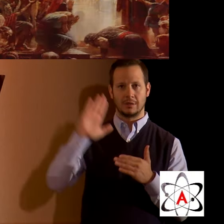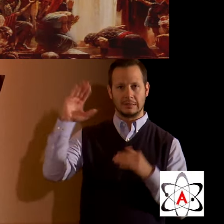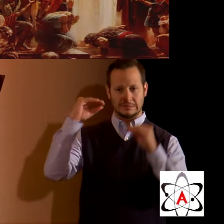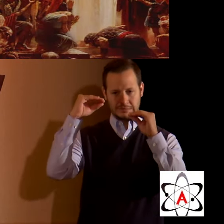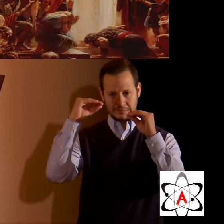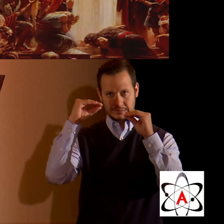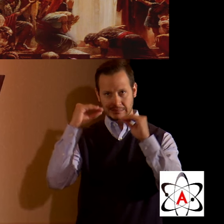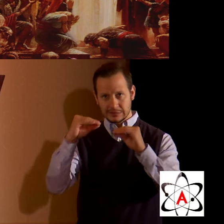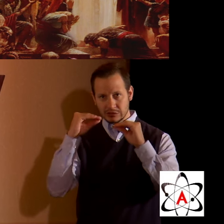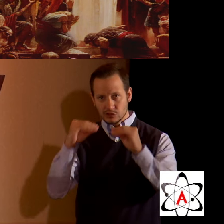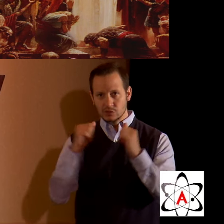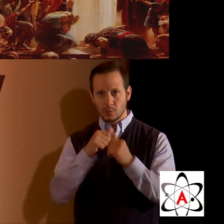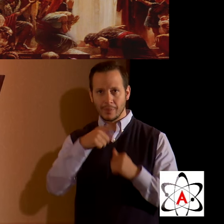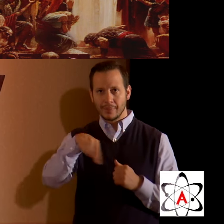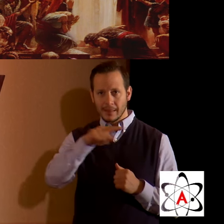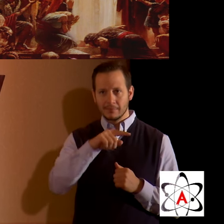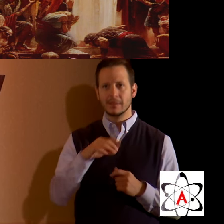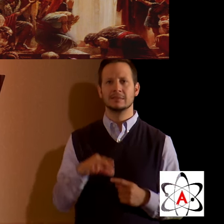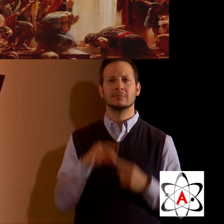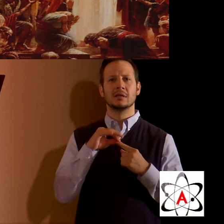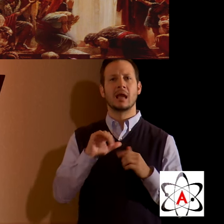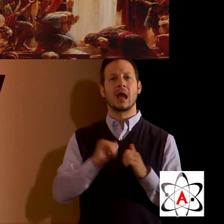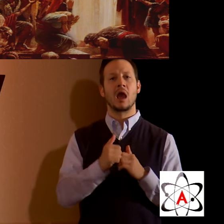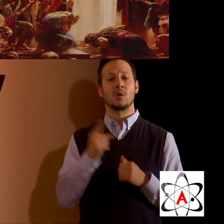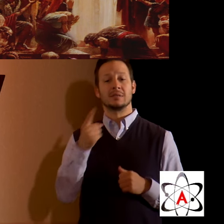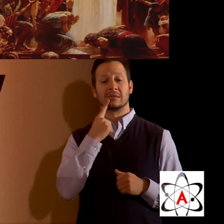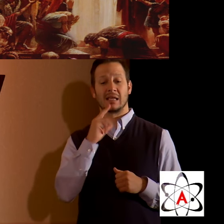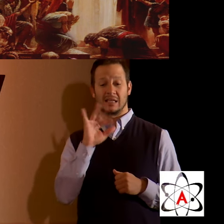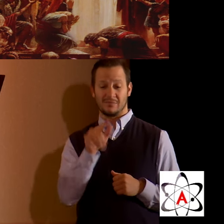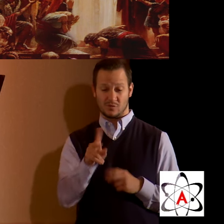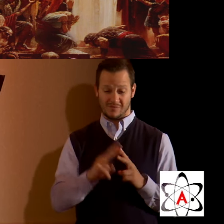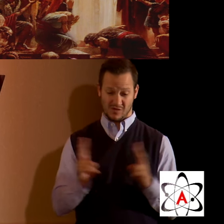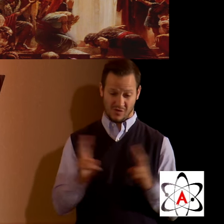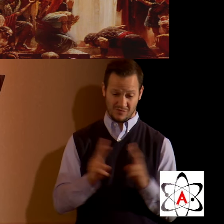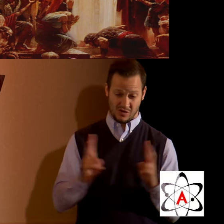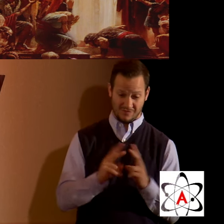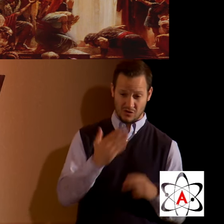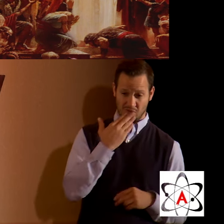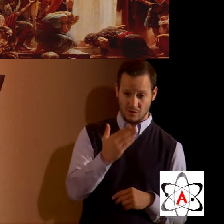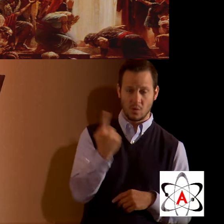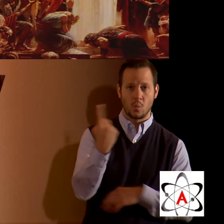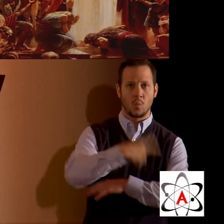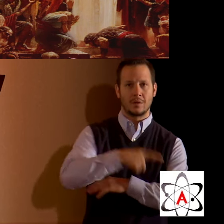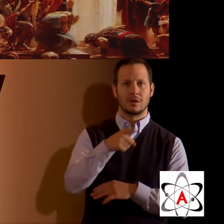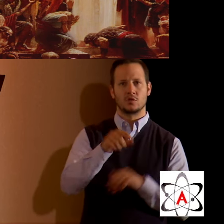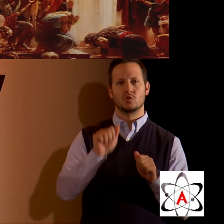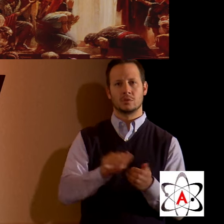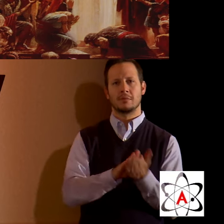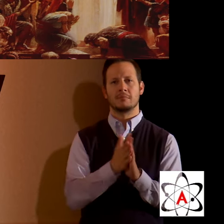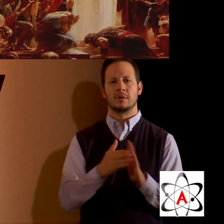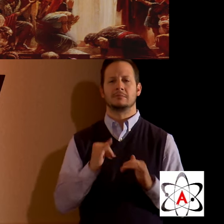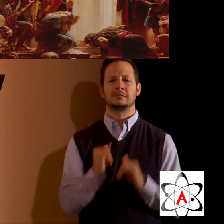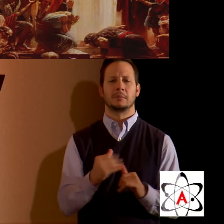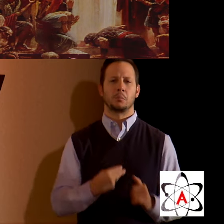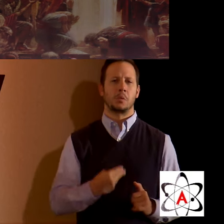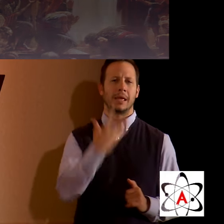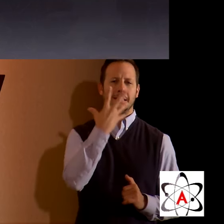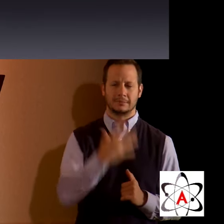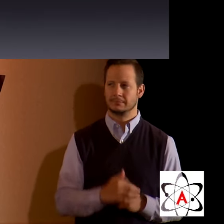them, especially the one about how if they were very, very good, one day they could be as white as he is.